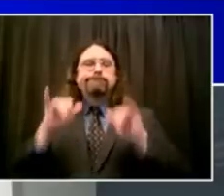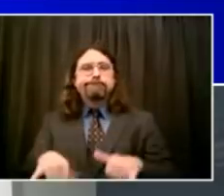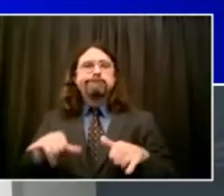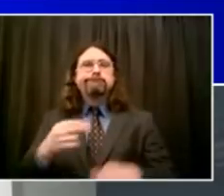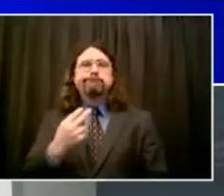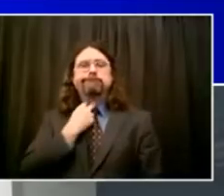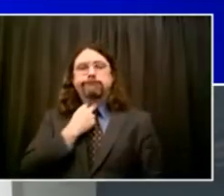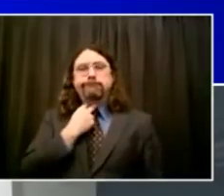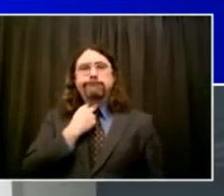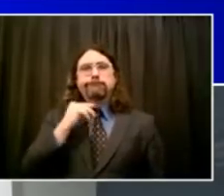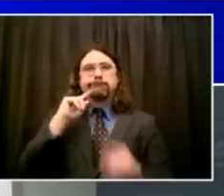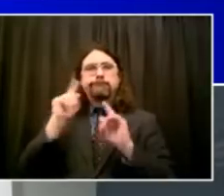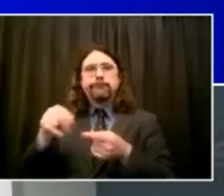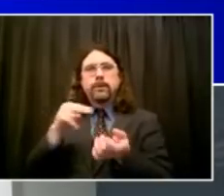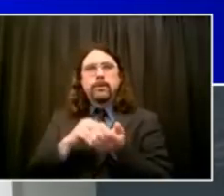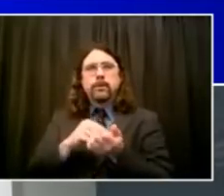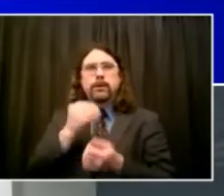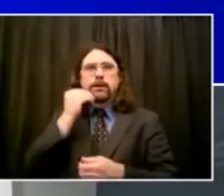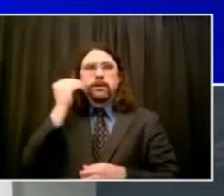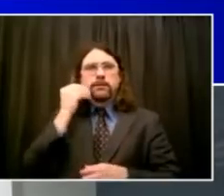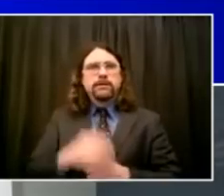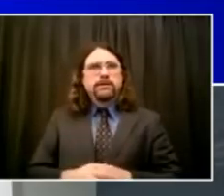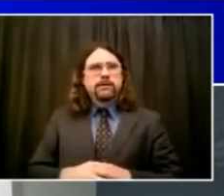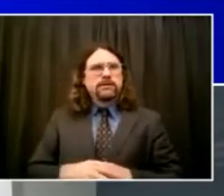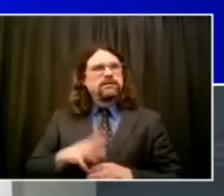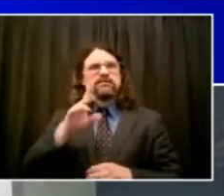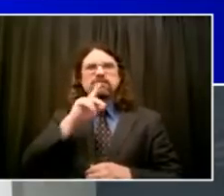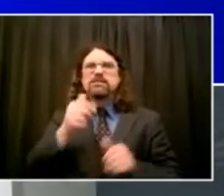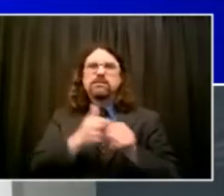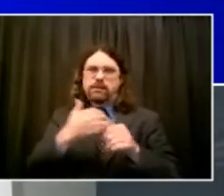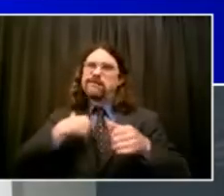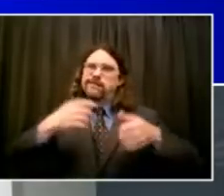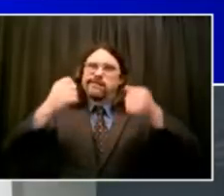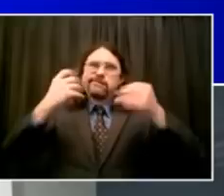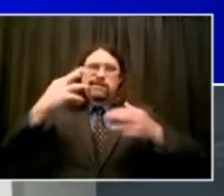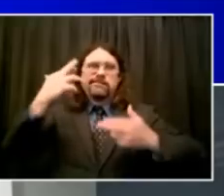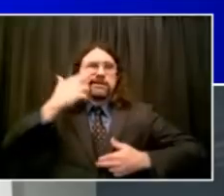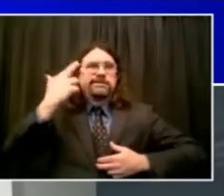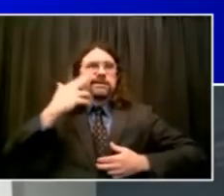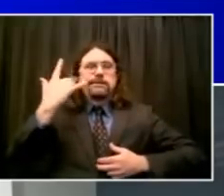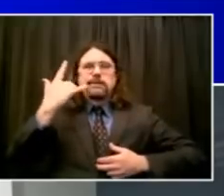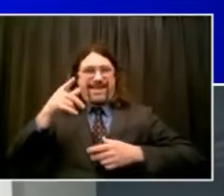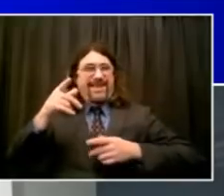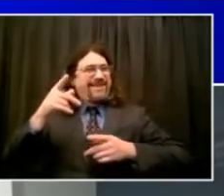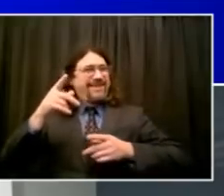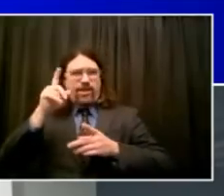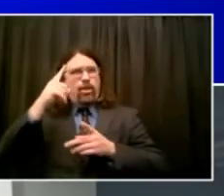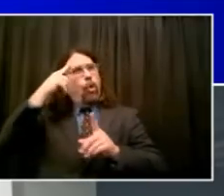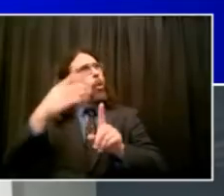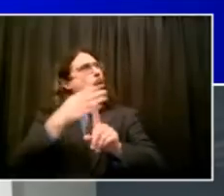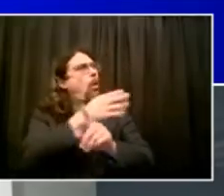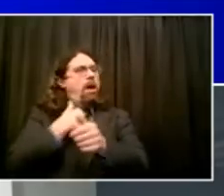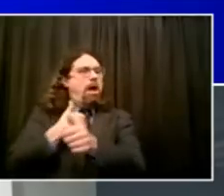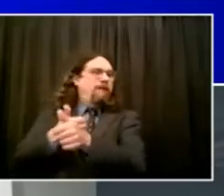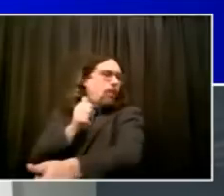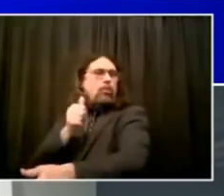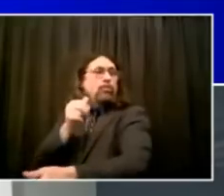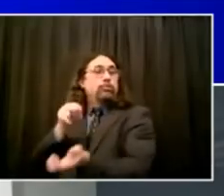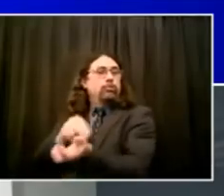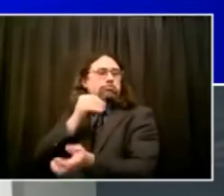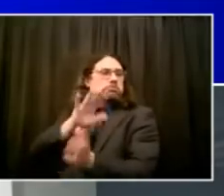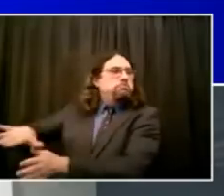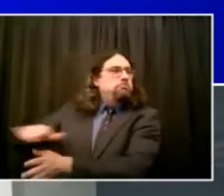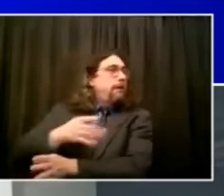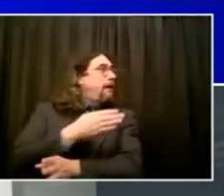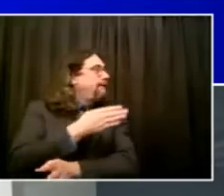there may be a better way, not only in terms of what the senior wants and what's right for them emotionally and what their aspirations are, but